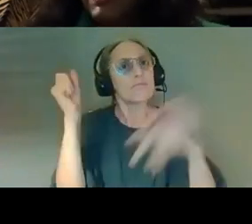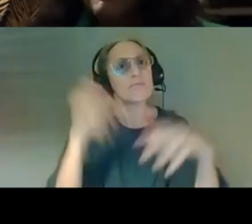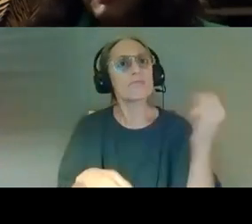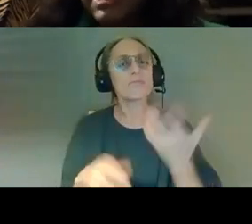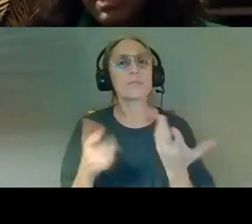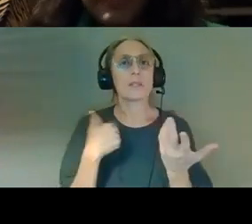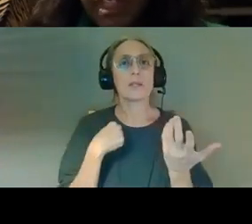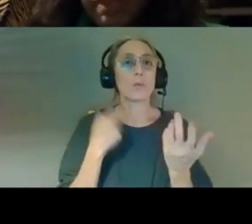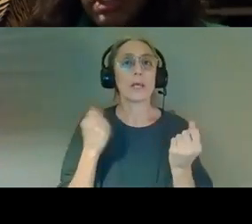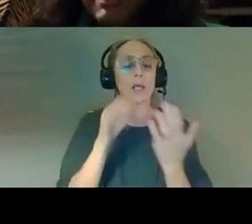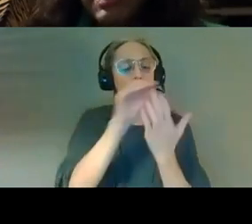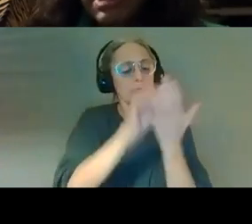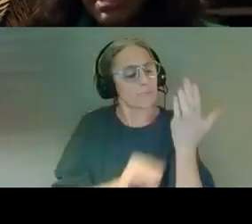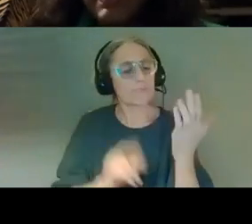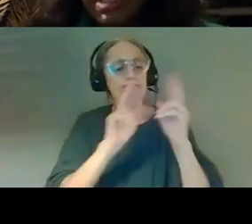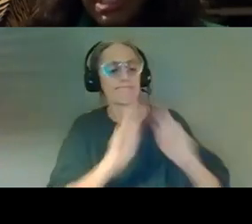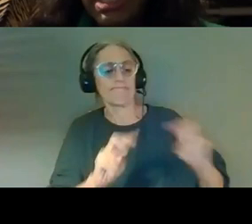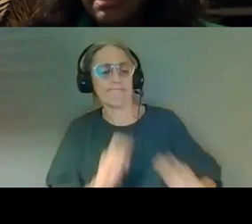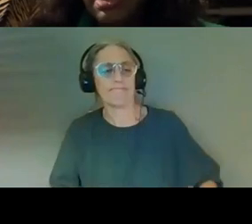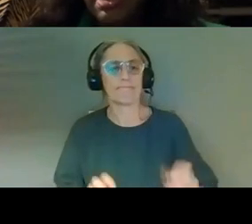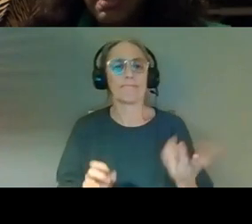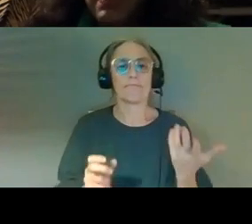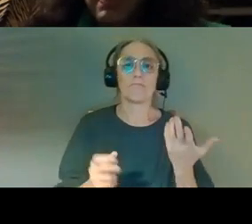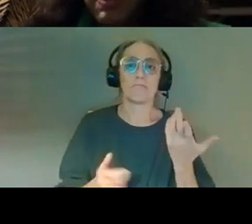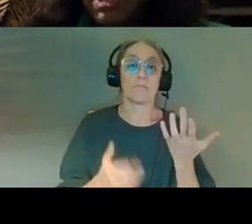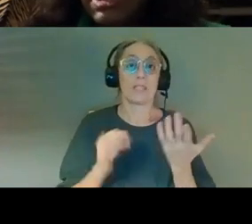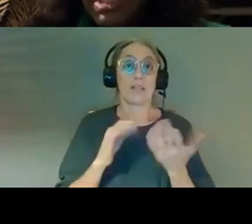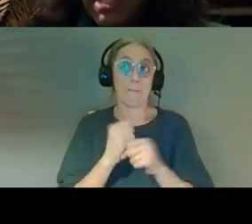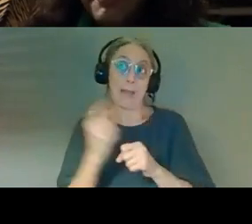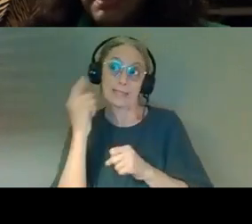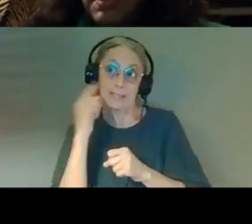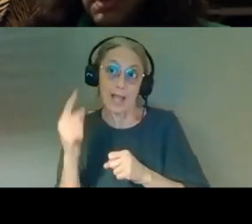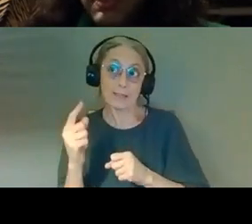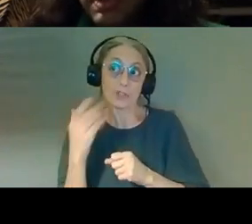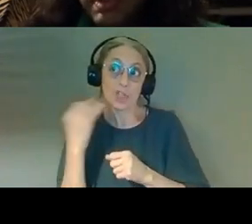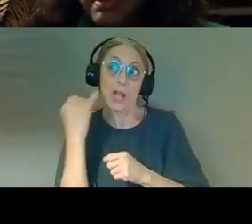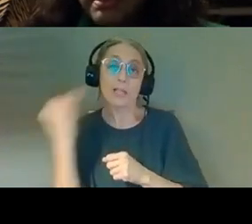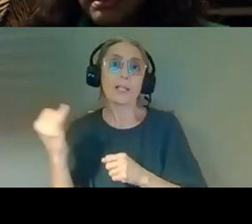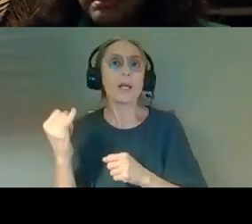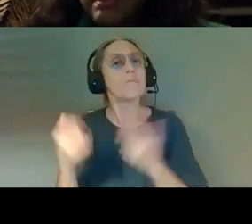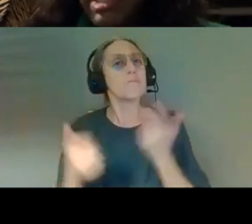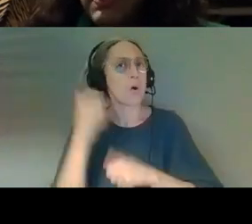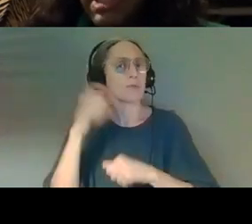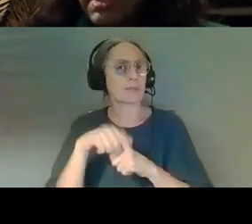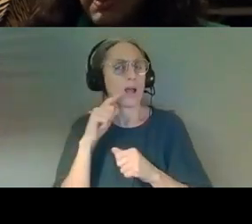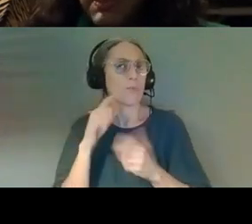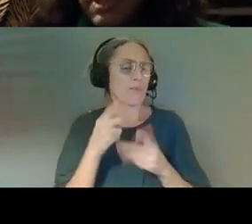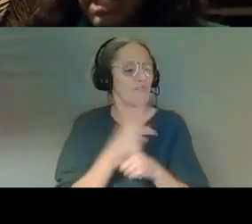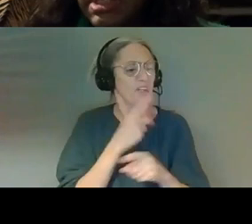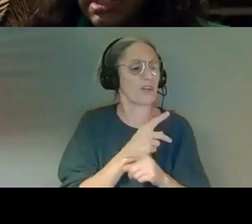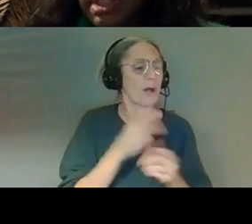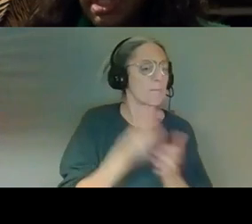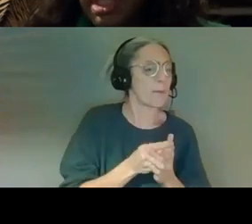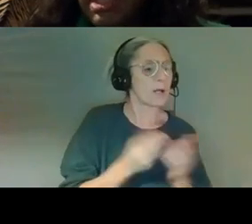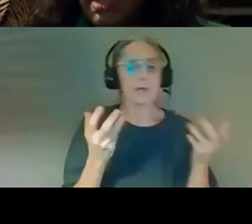sense, if we can fit stuff in, which most of the time we can, we'll get staff to work with you as well as to work with